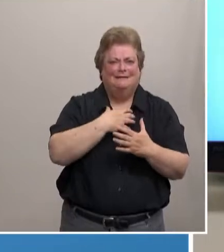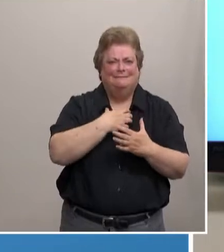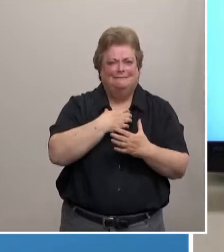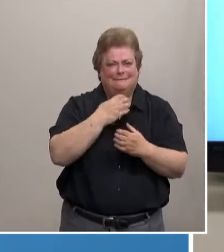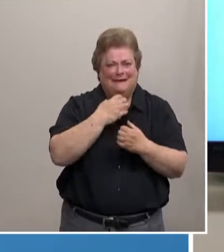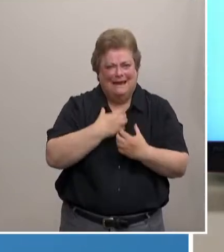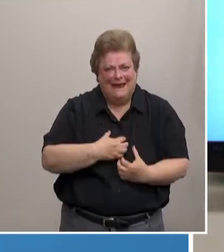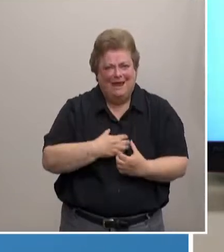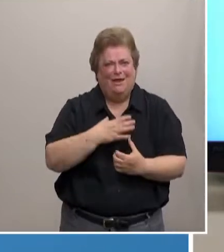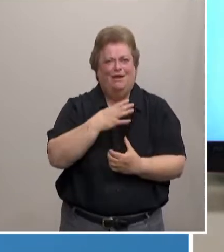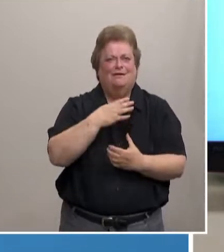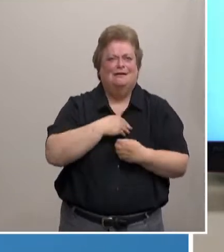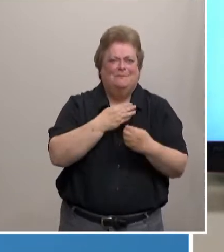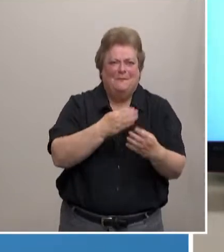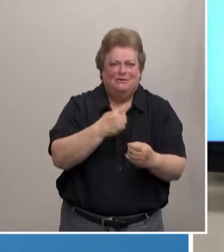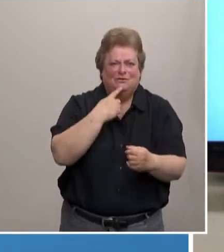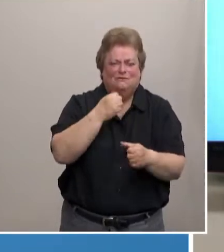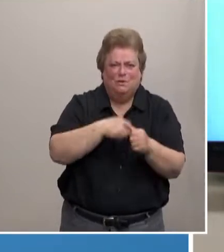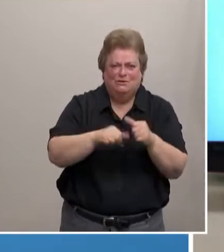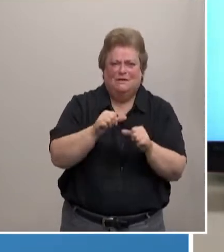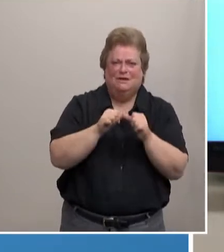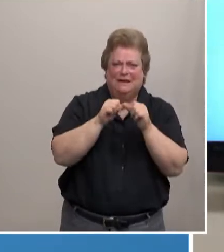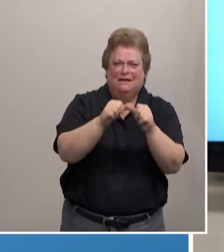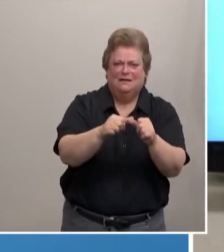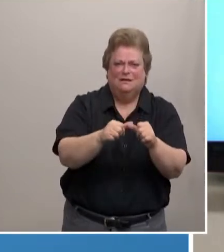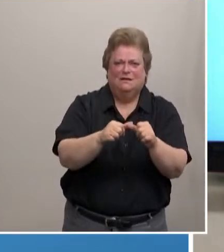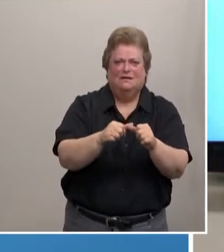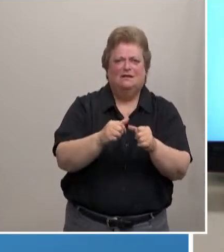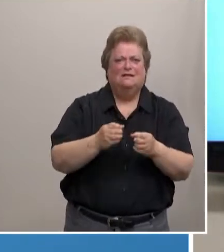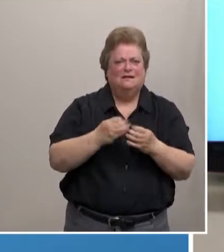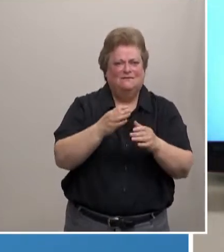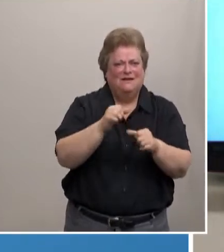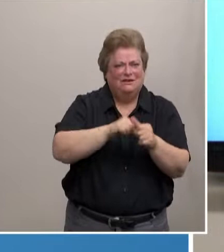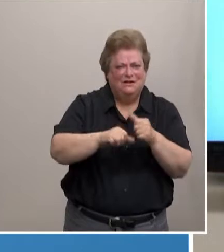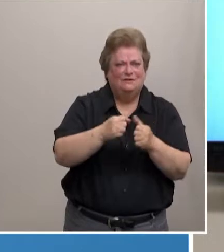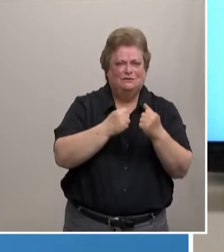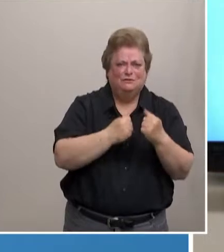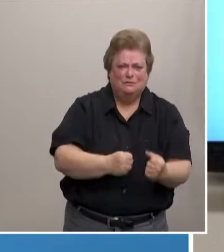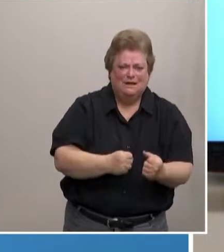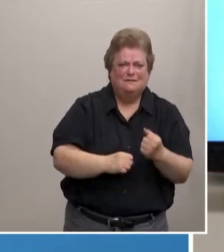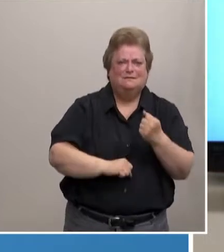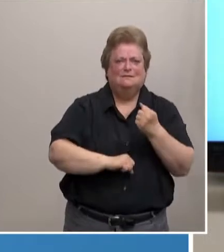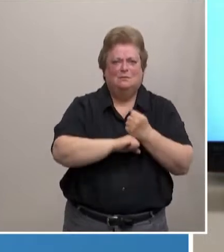Let's continue to offer each other the strength, the support, the